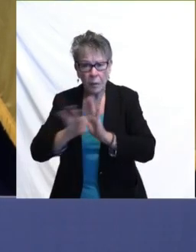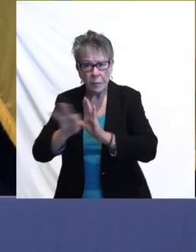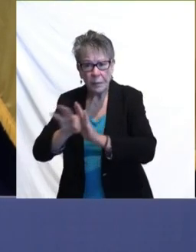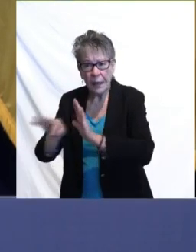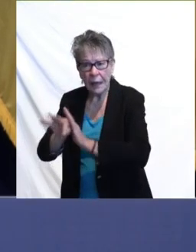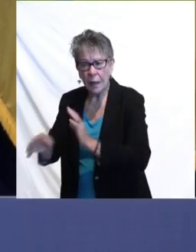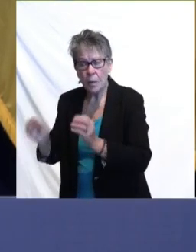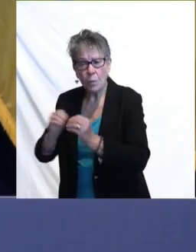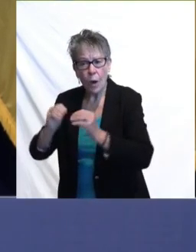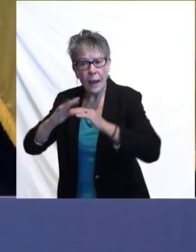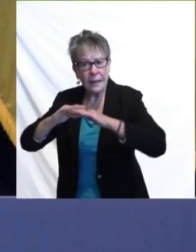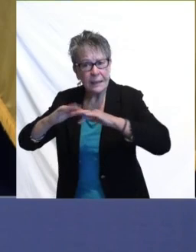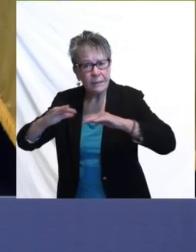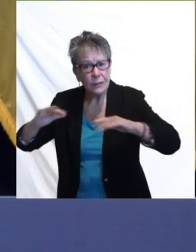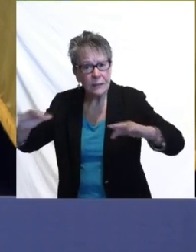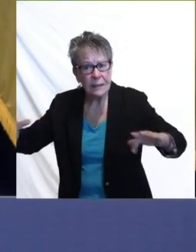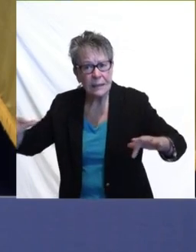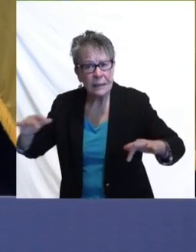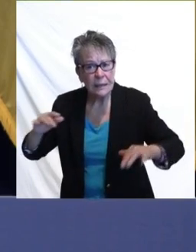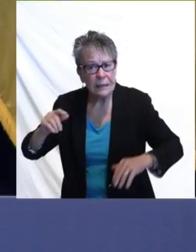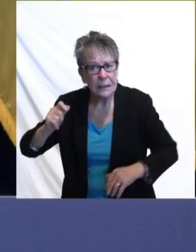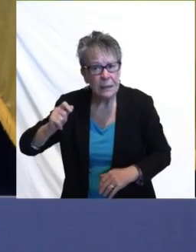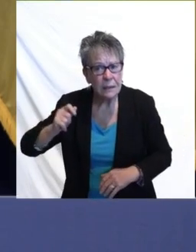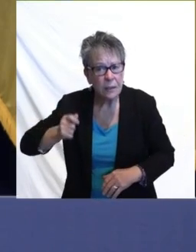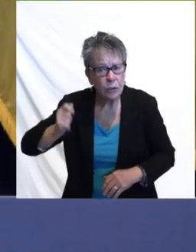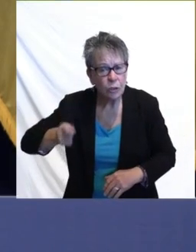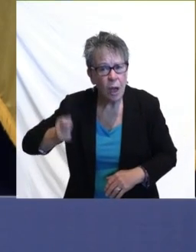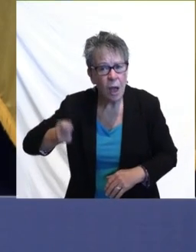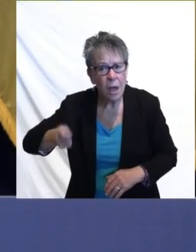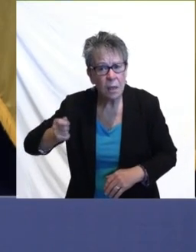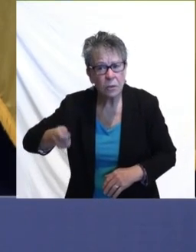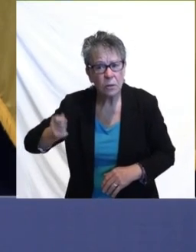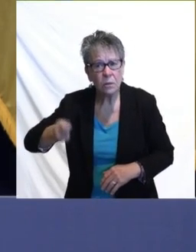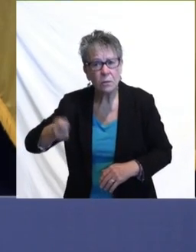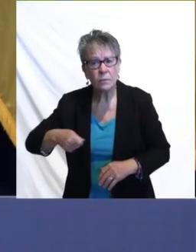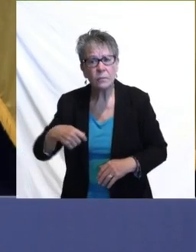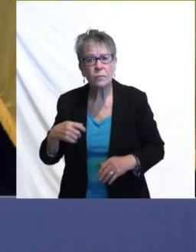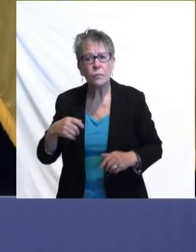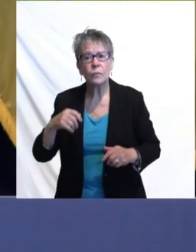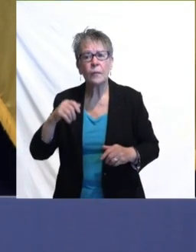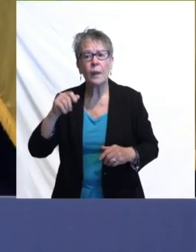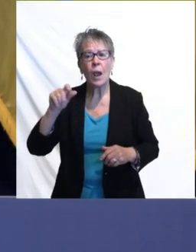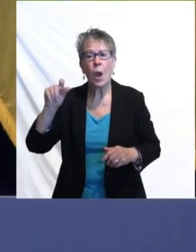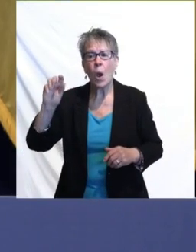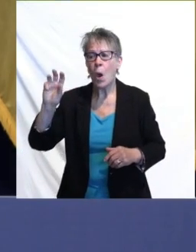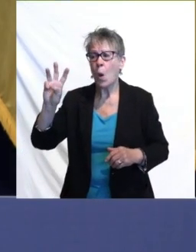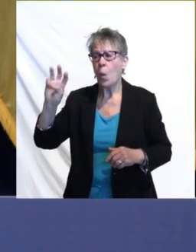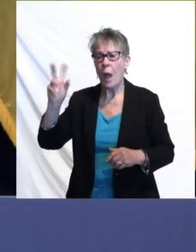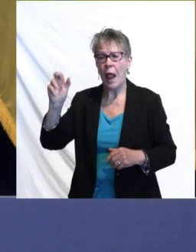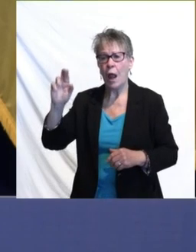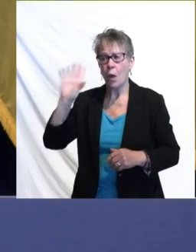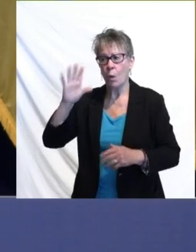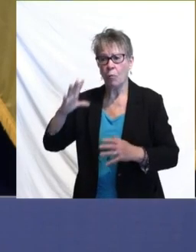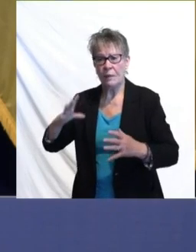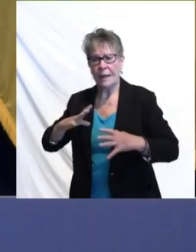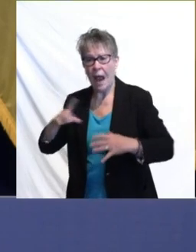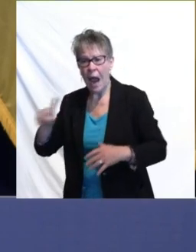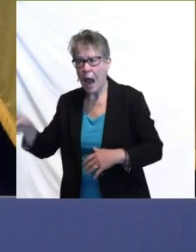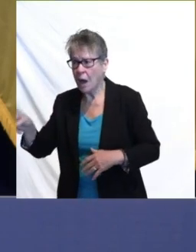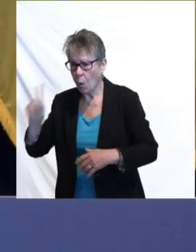nomination expires. Do you anticipate she'll be confirmed at that time? And do you generally, now that the lame duck session has started, have any other updates on